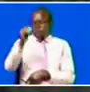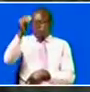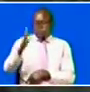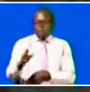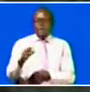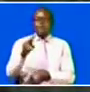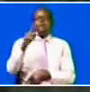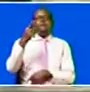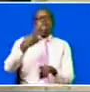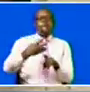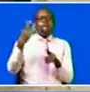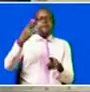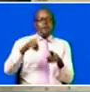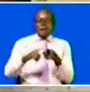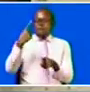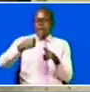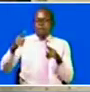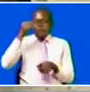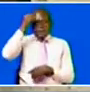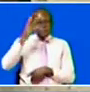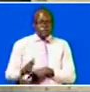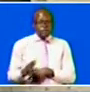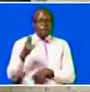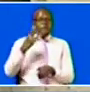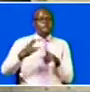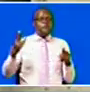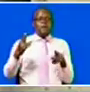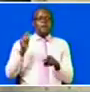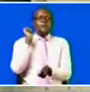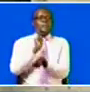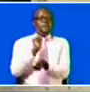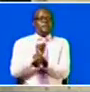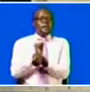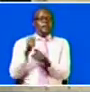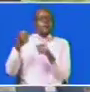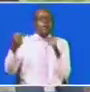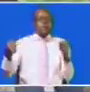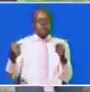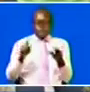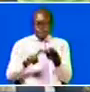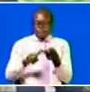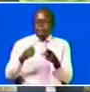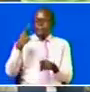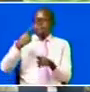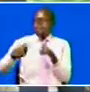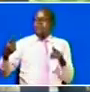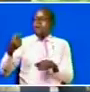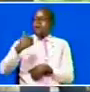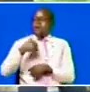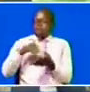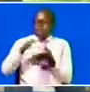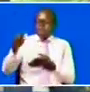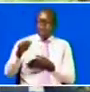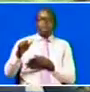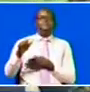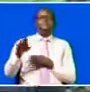a Form 1 student. The Form 4 student was undertaking punishment opposite the dormitory, while the Form 1 had been sent out